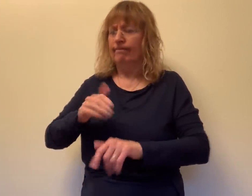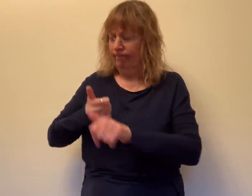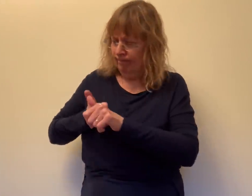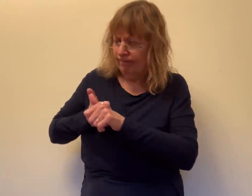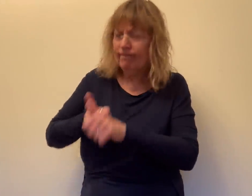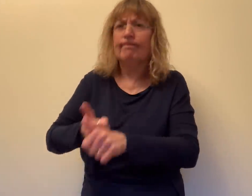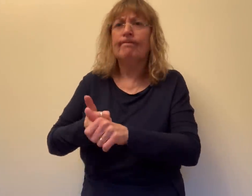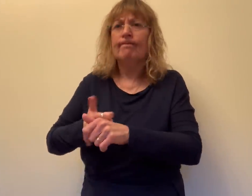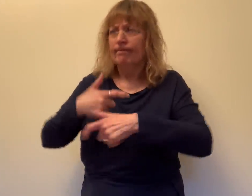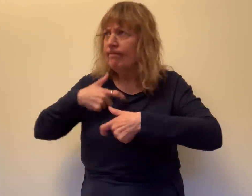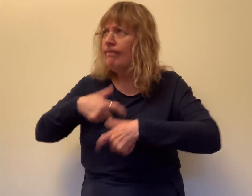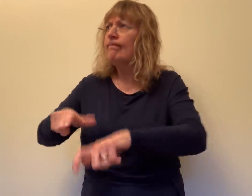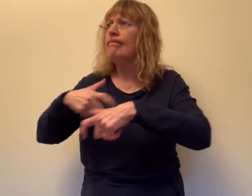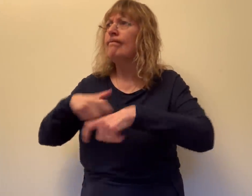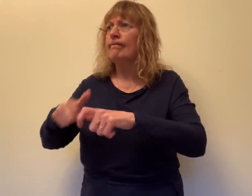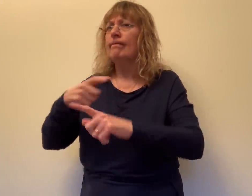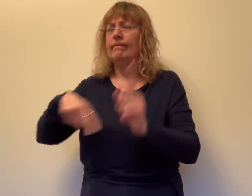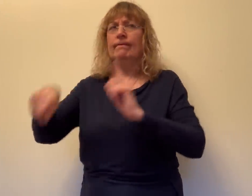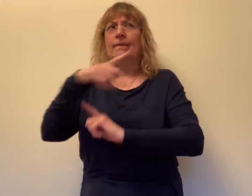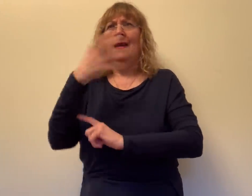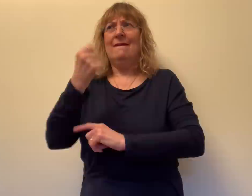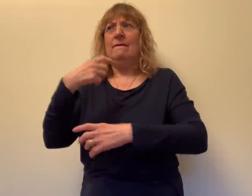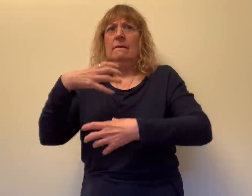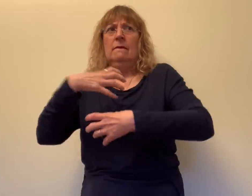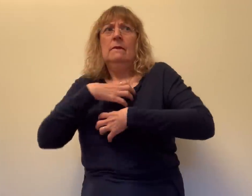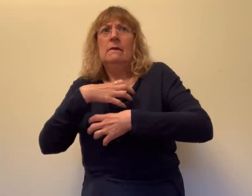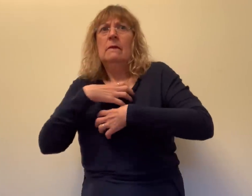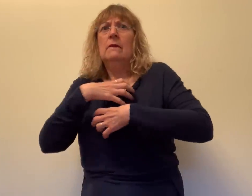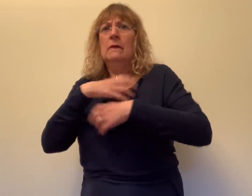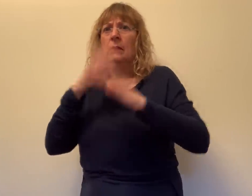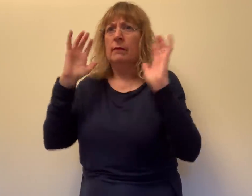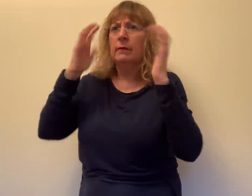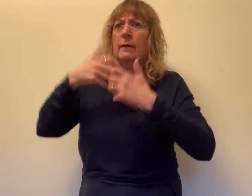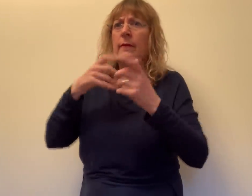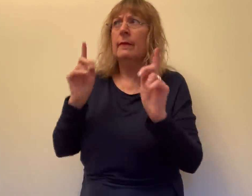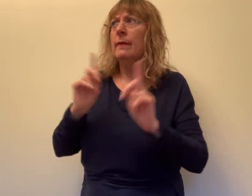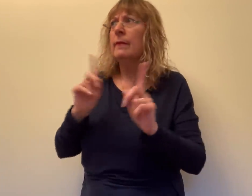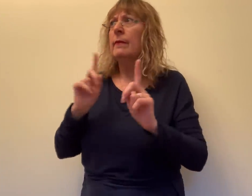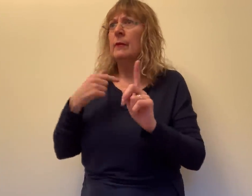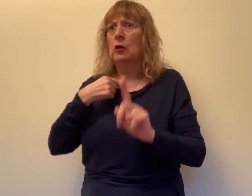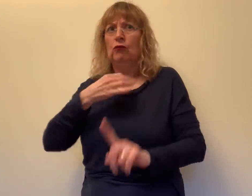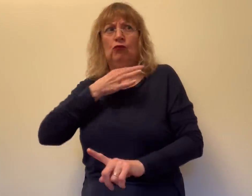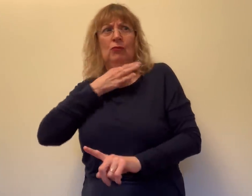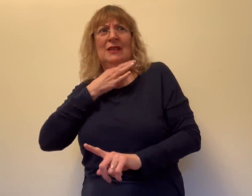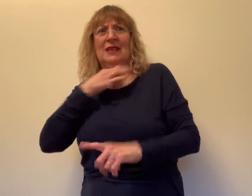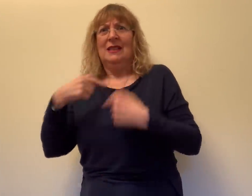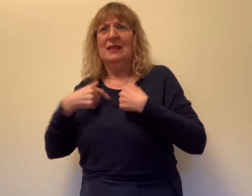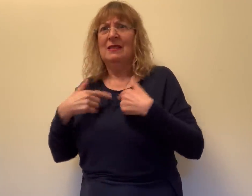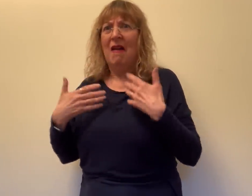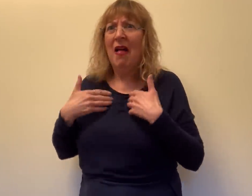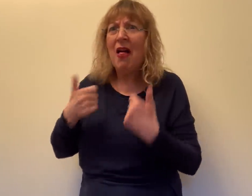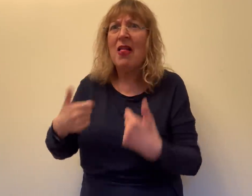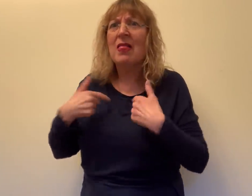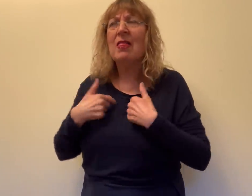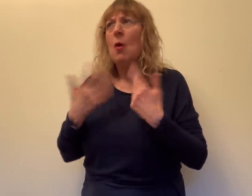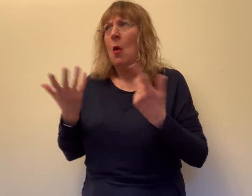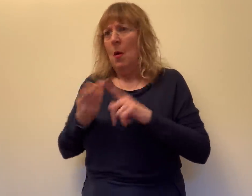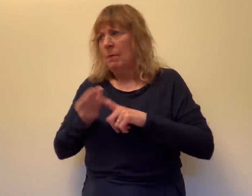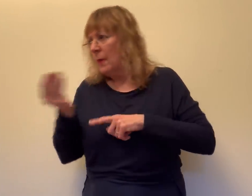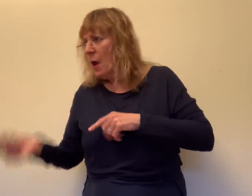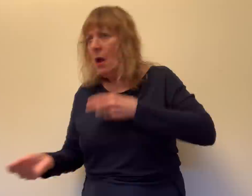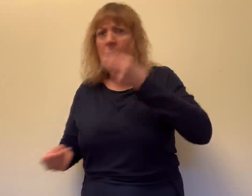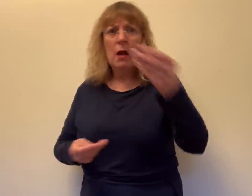And we think of those who continue to help and support the community, going to work with the fear